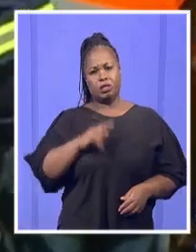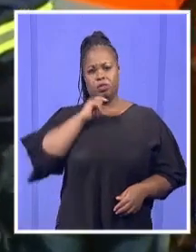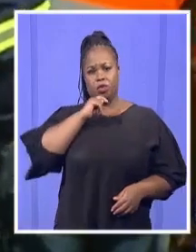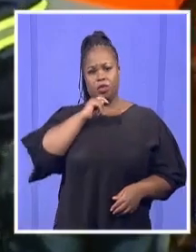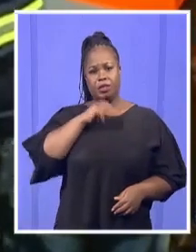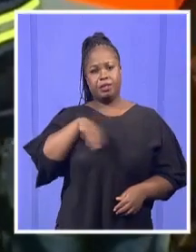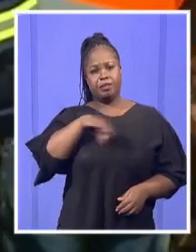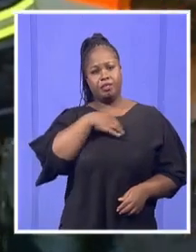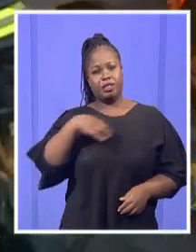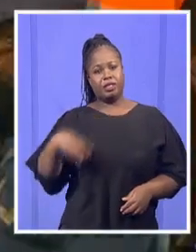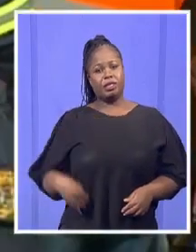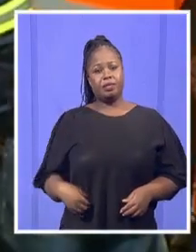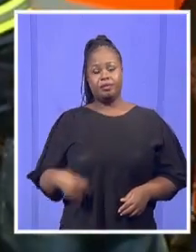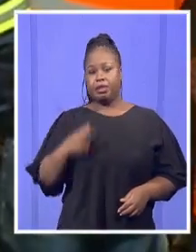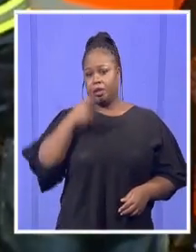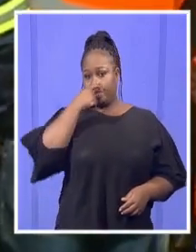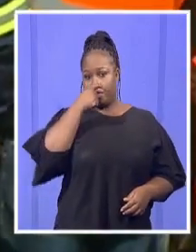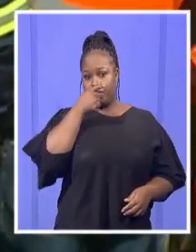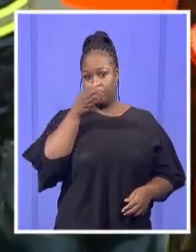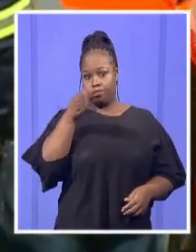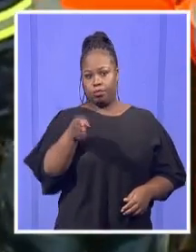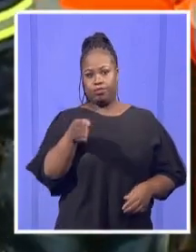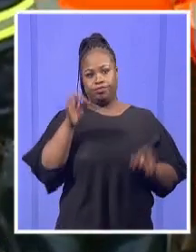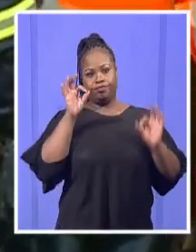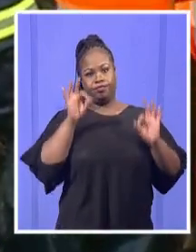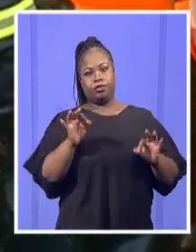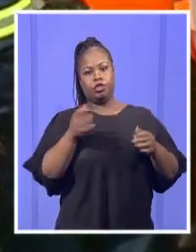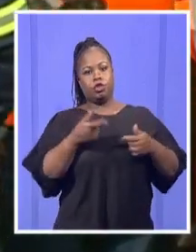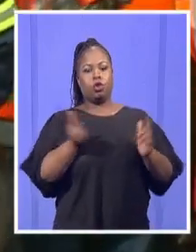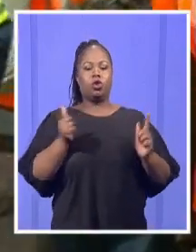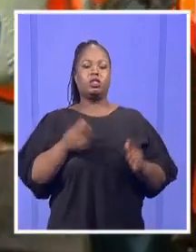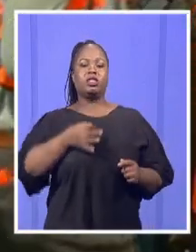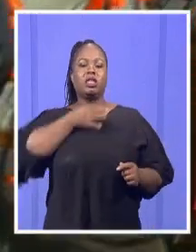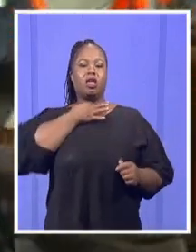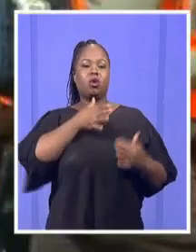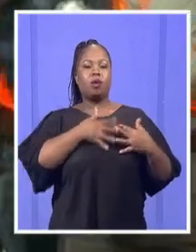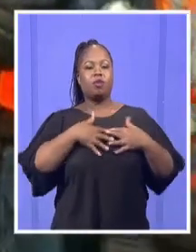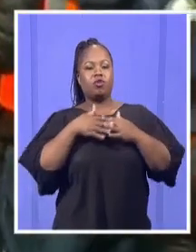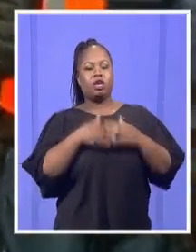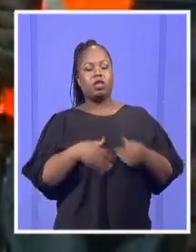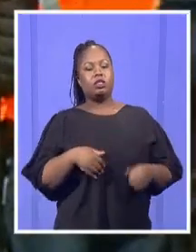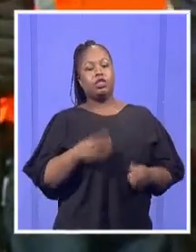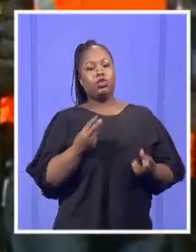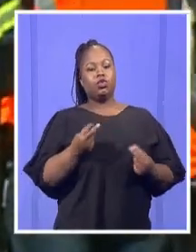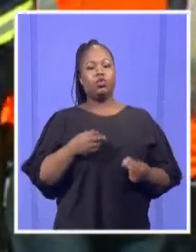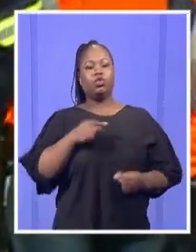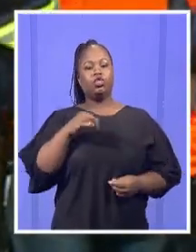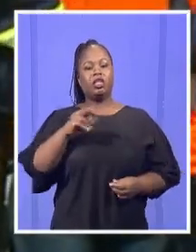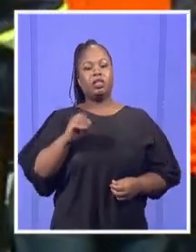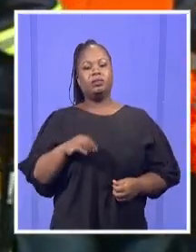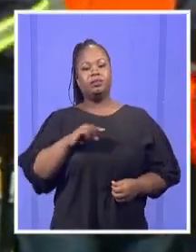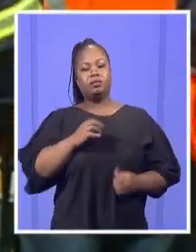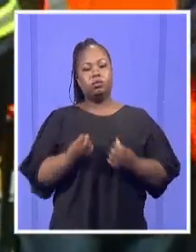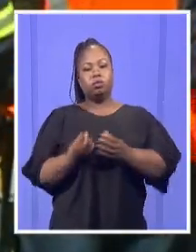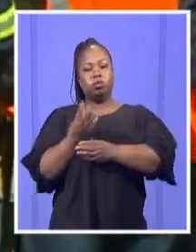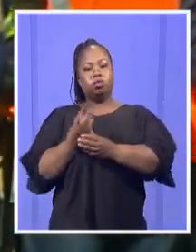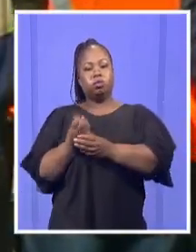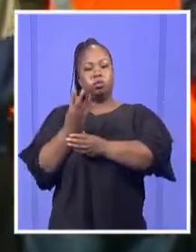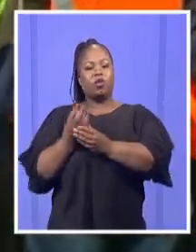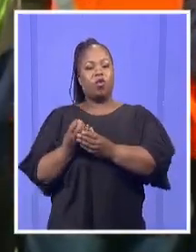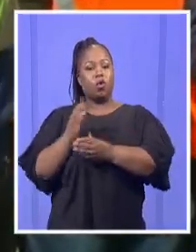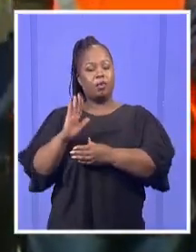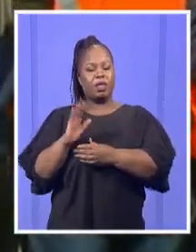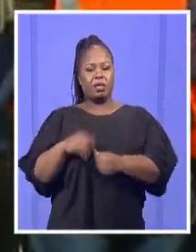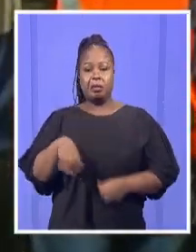President Cyril Ramaphosa expected to officiate the launch of Anglo American's nugen Zero Emission Haulage Solution. And we told